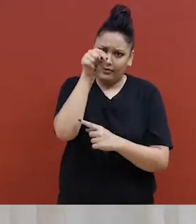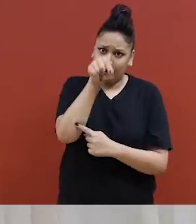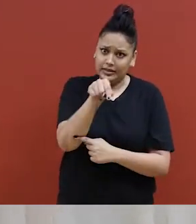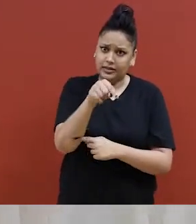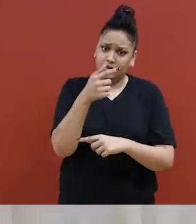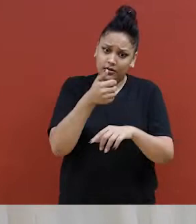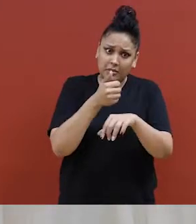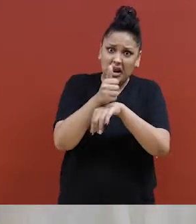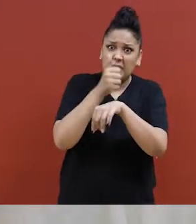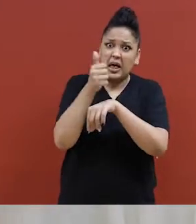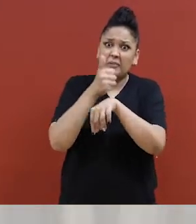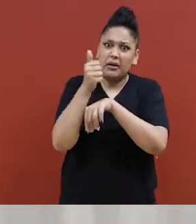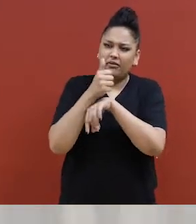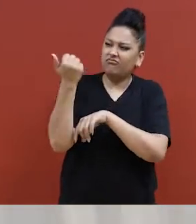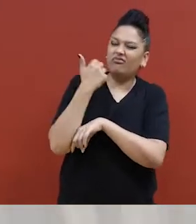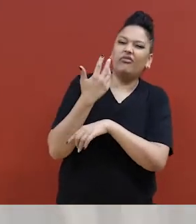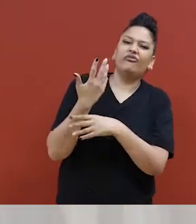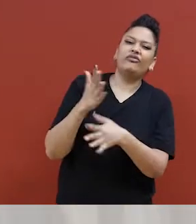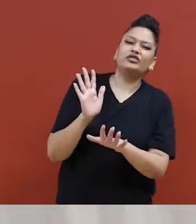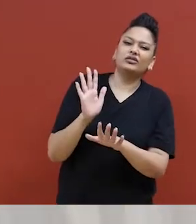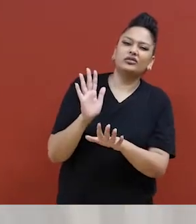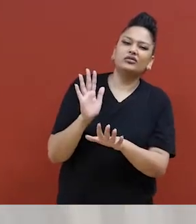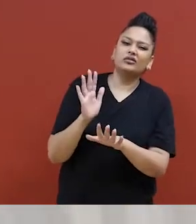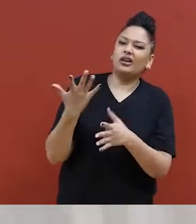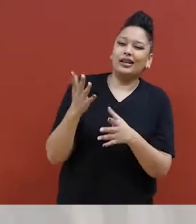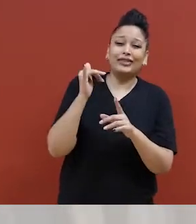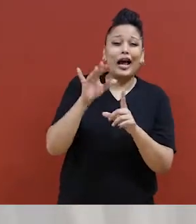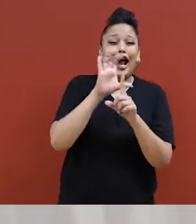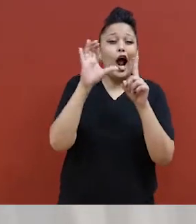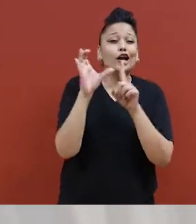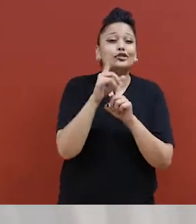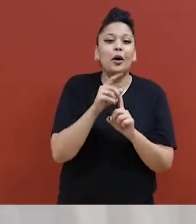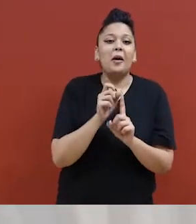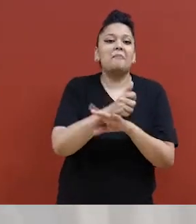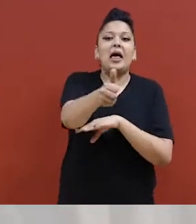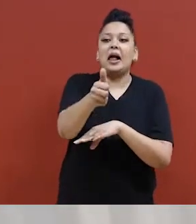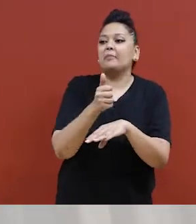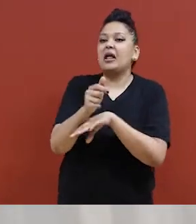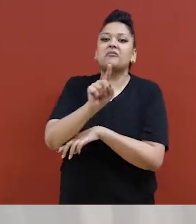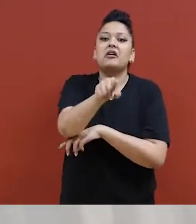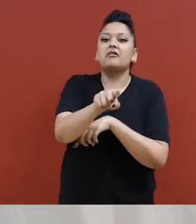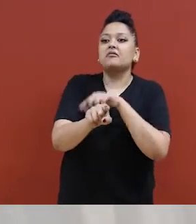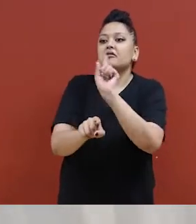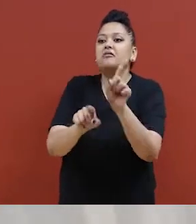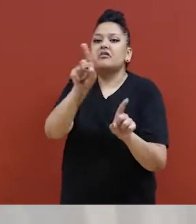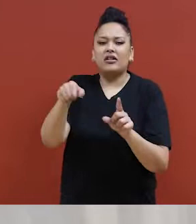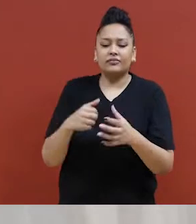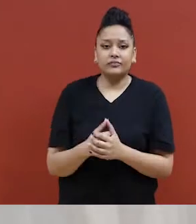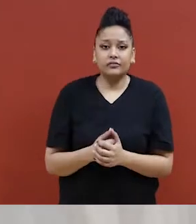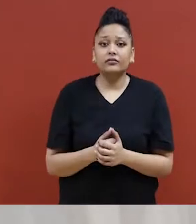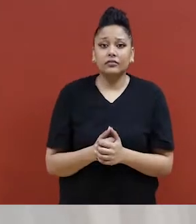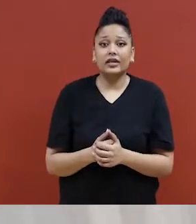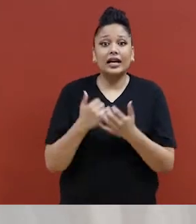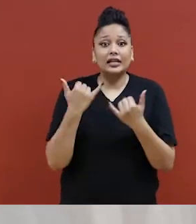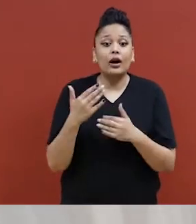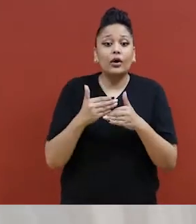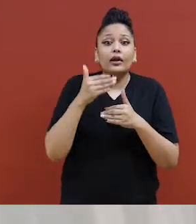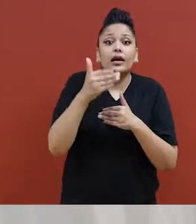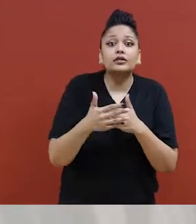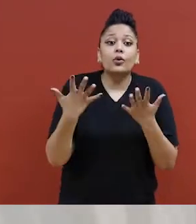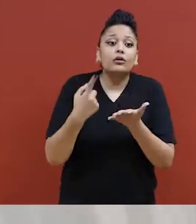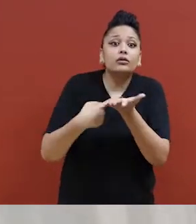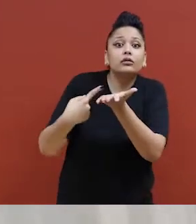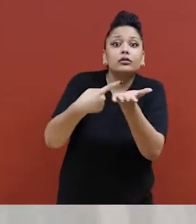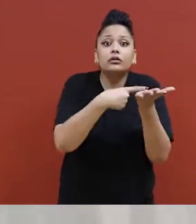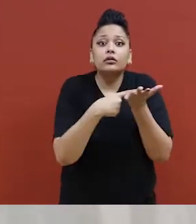down victim blaming culture. And so while you and I might be talking about our what if situations